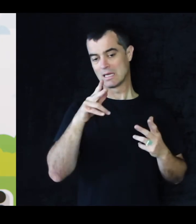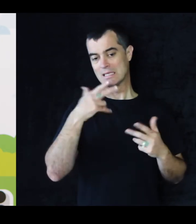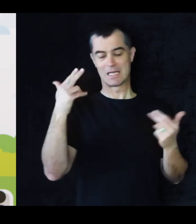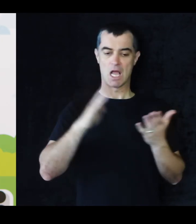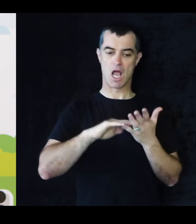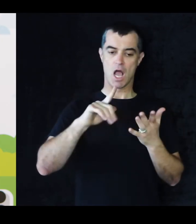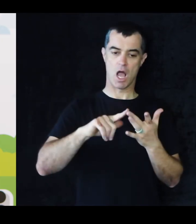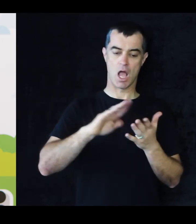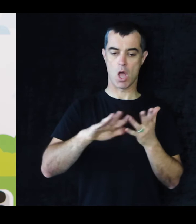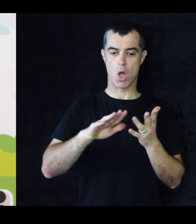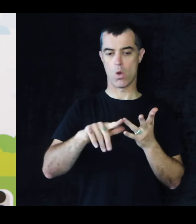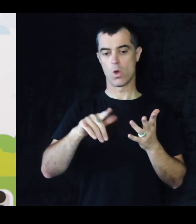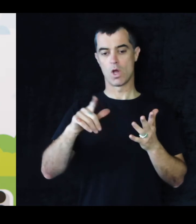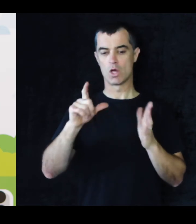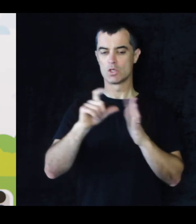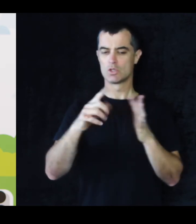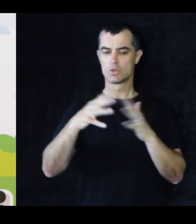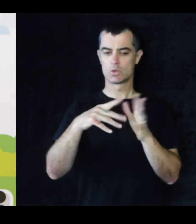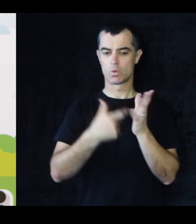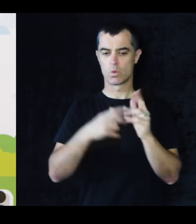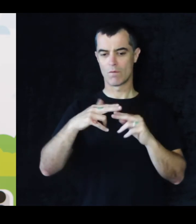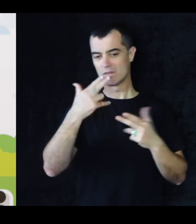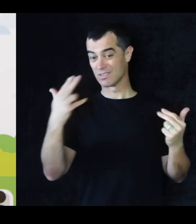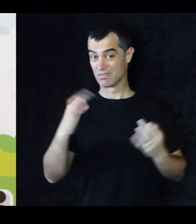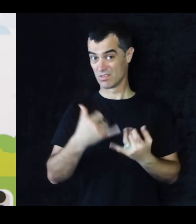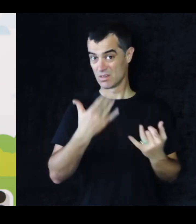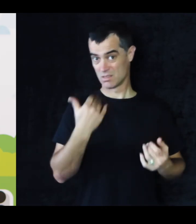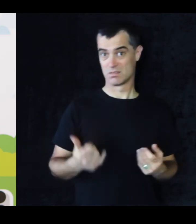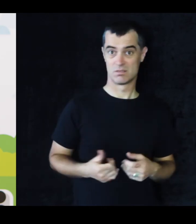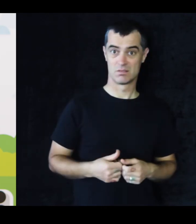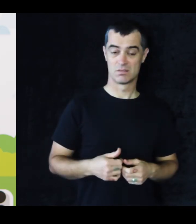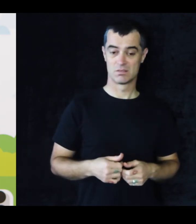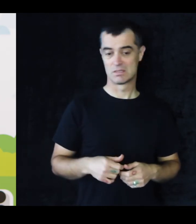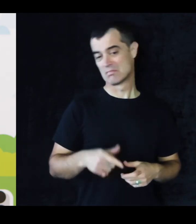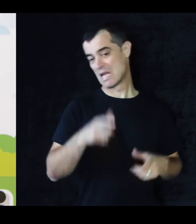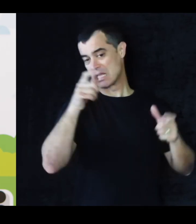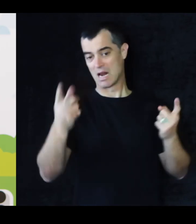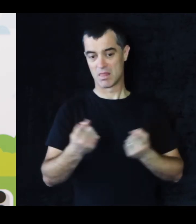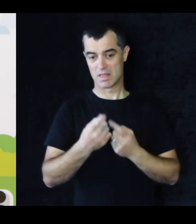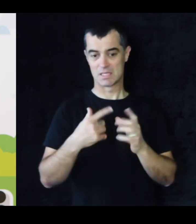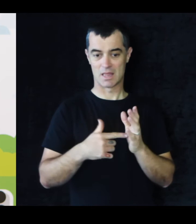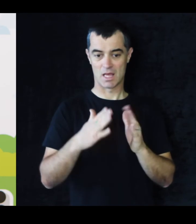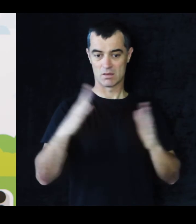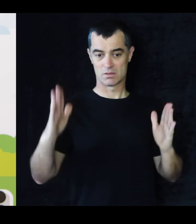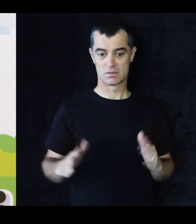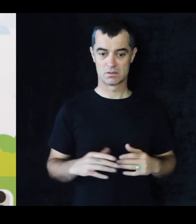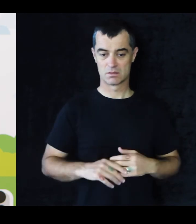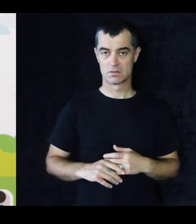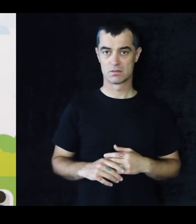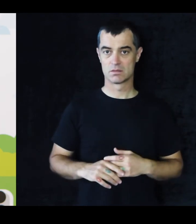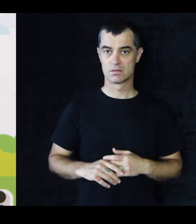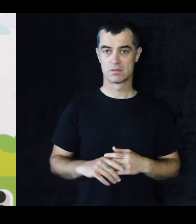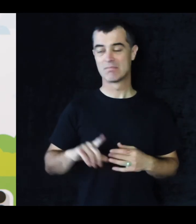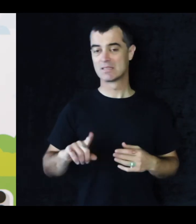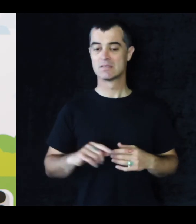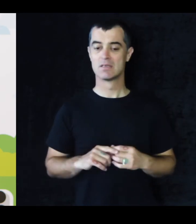singing hi-ho, hi-ho dwarf songs to us, which was not very nice, and yell things at the house.